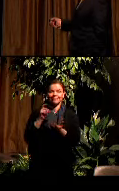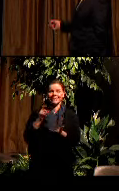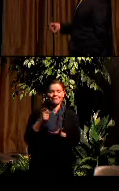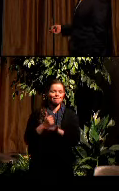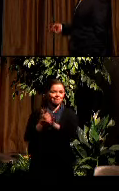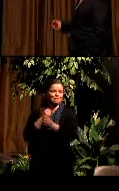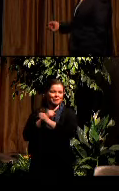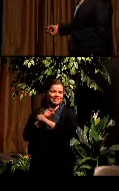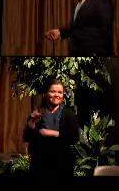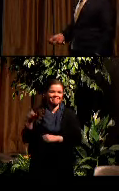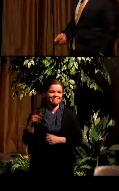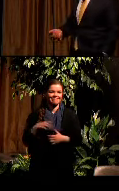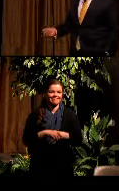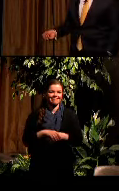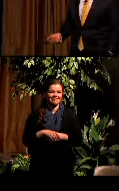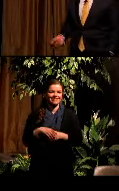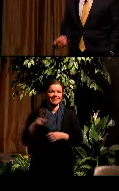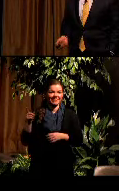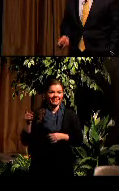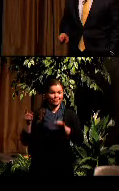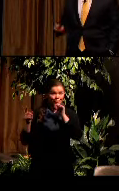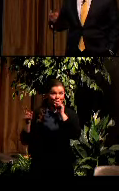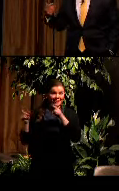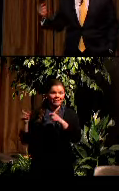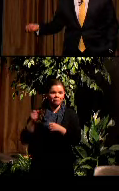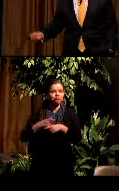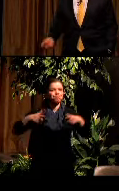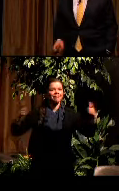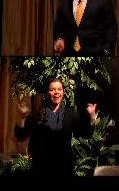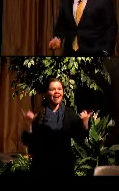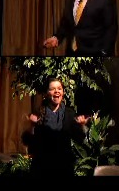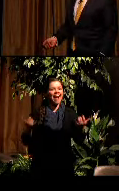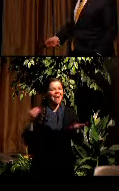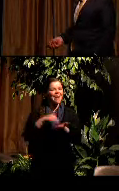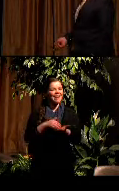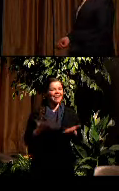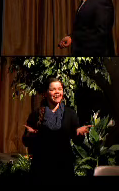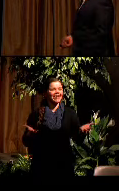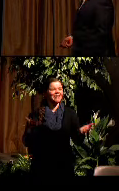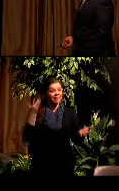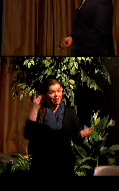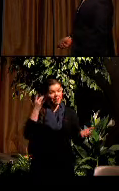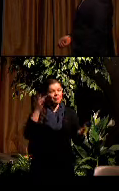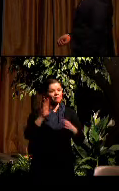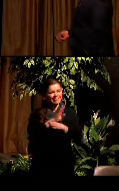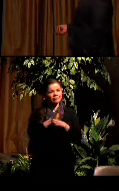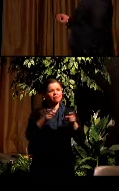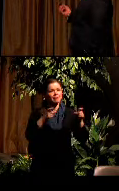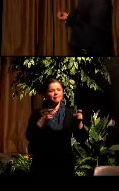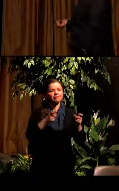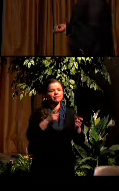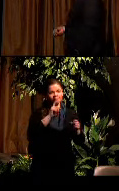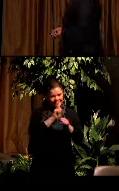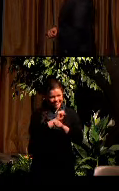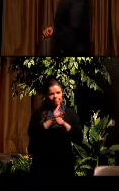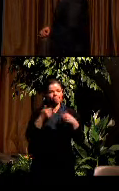The American oyster catchers in the past 10 years have rebounded because they put management to action. There's hope for the sage